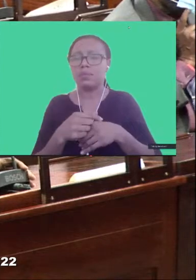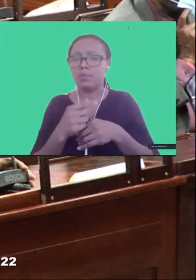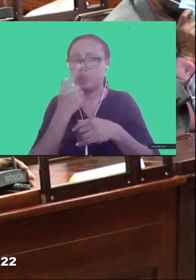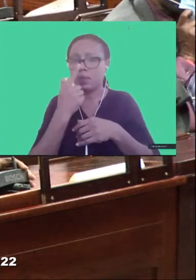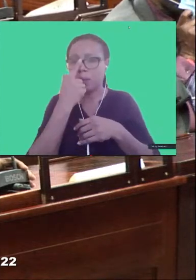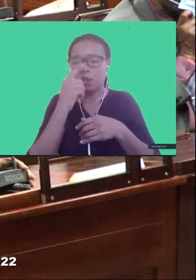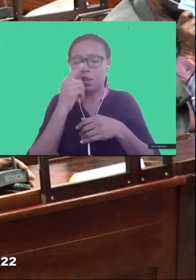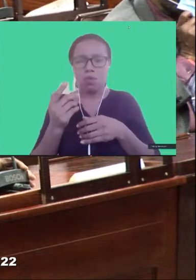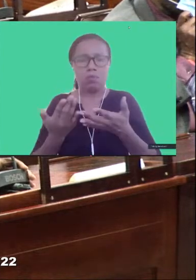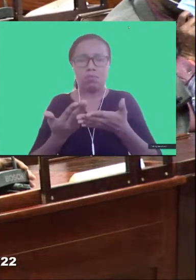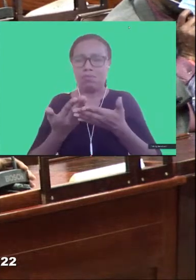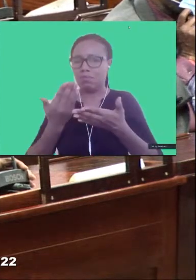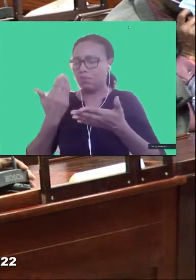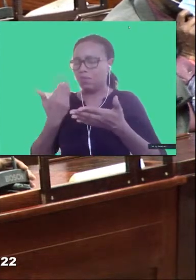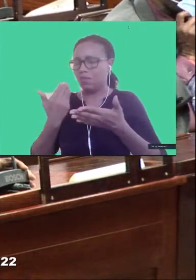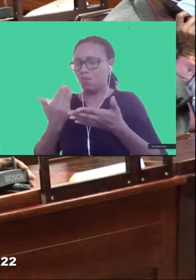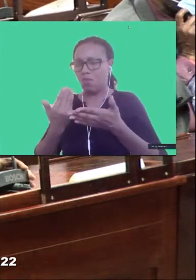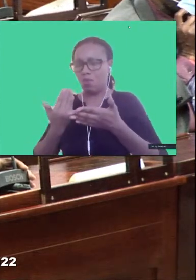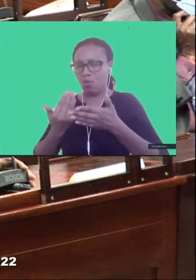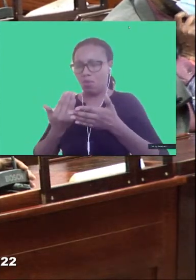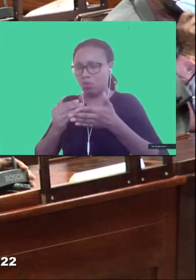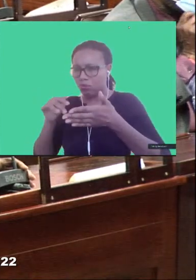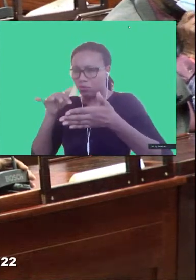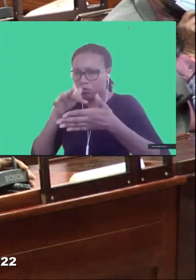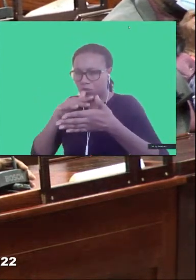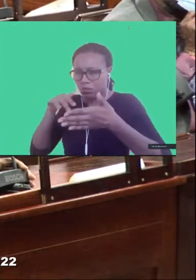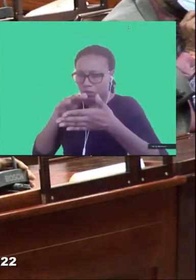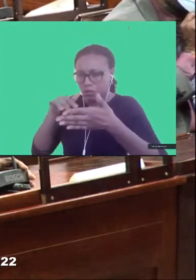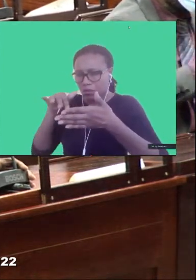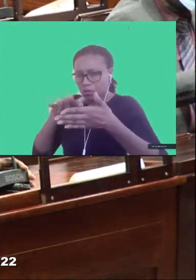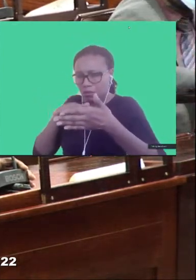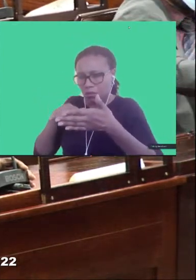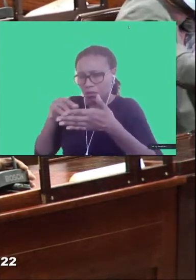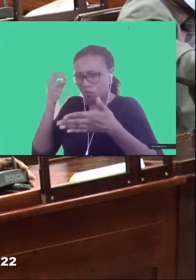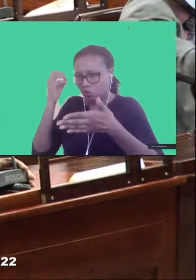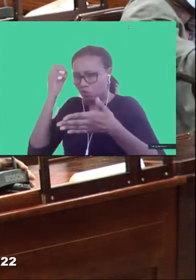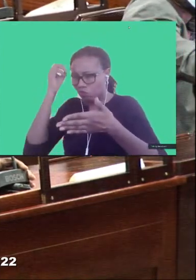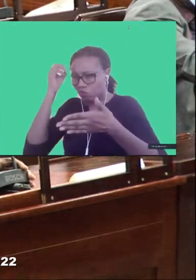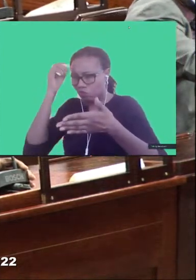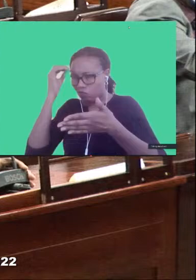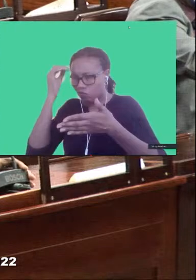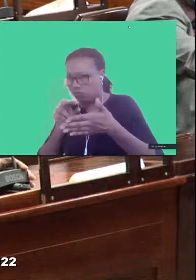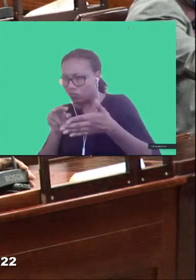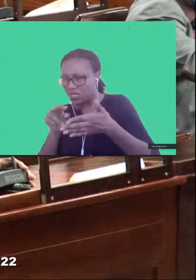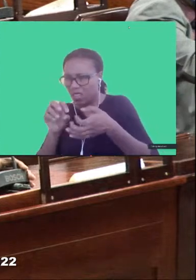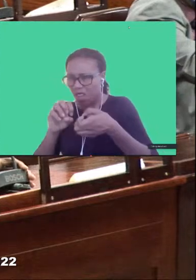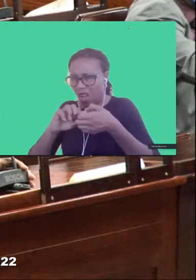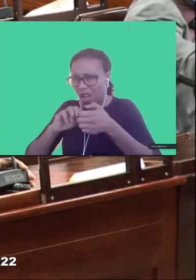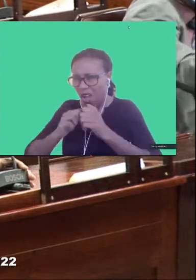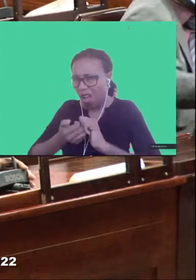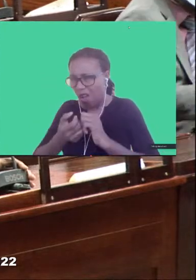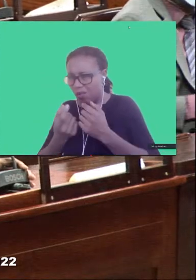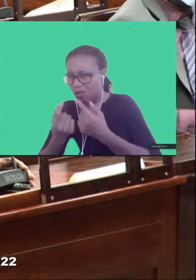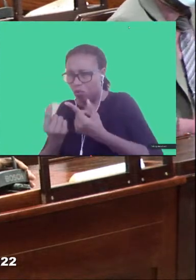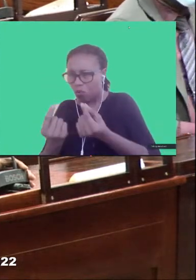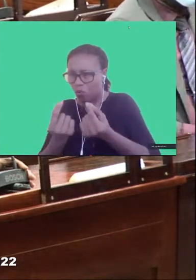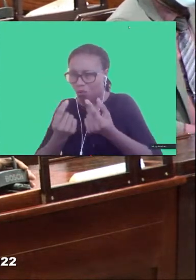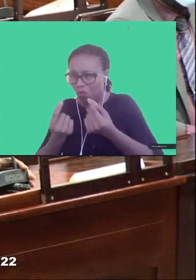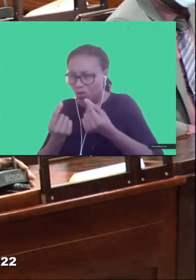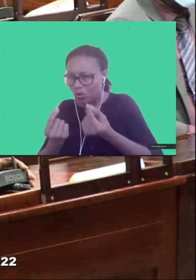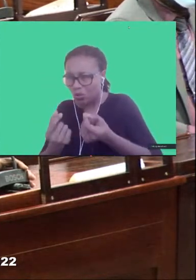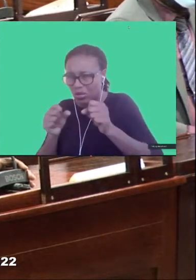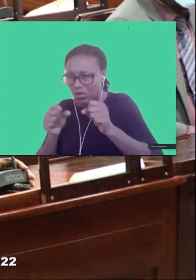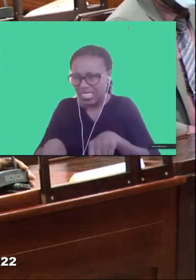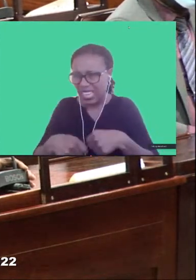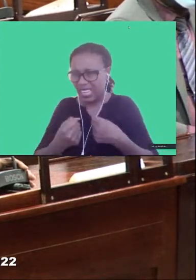geothermal energy sector? Because this is an alternative that I think that once the conditions are ripe, that we can exploit it as